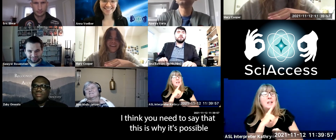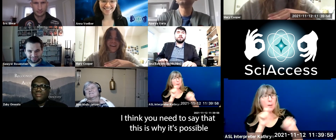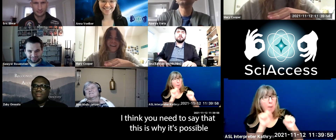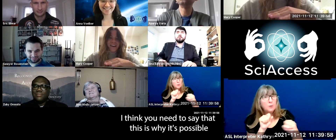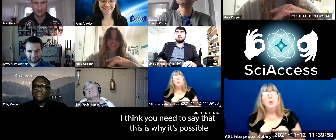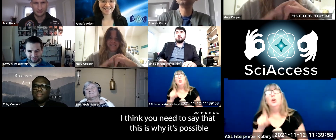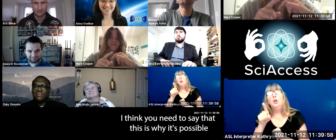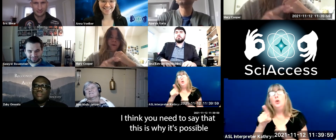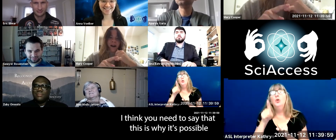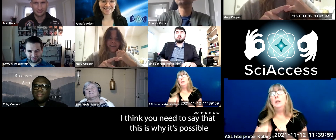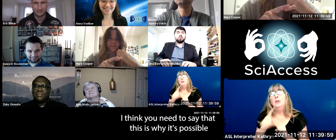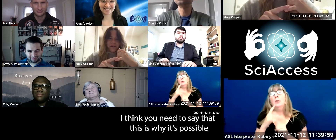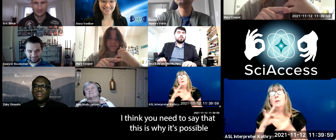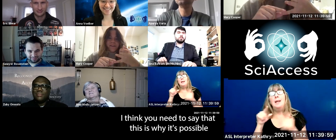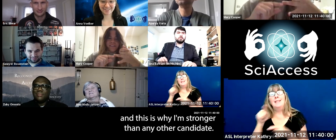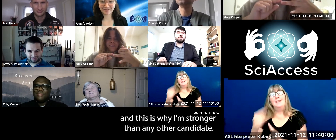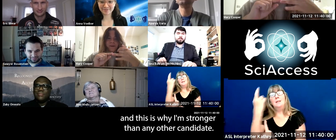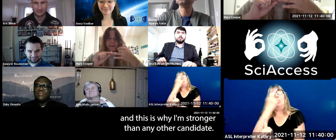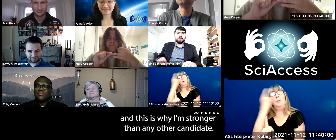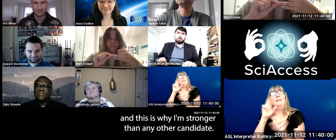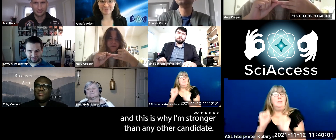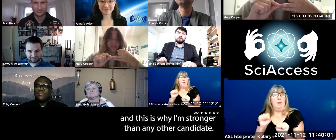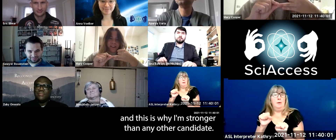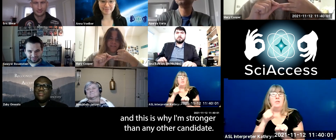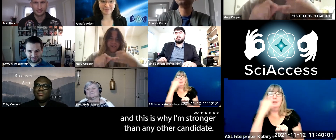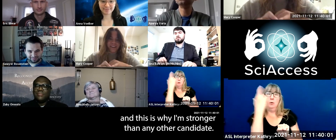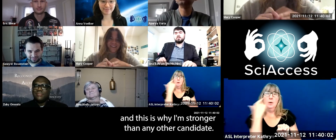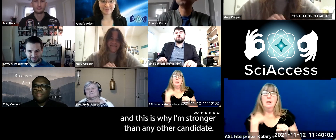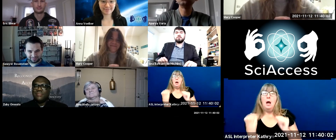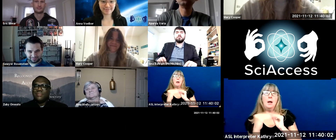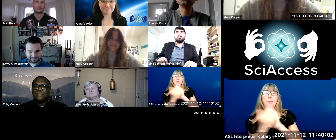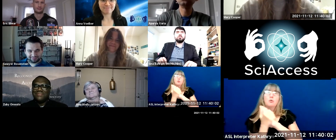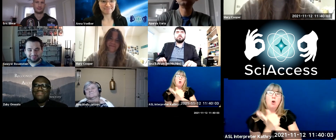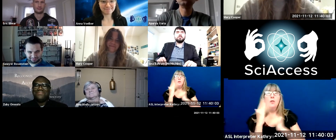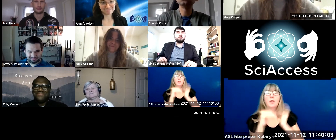to say that this is why it's possible, and this is why I'm stronger than any other candidate.